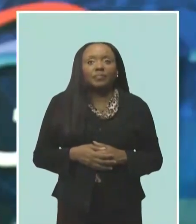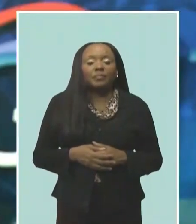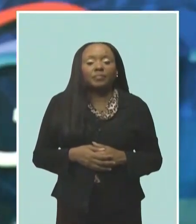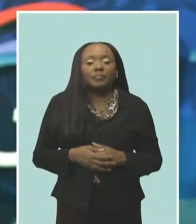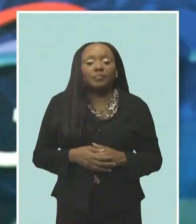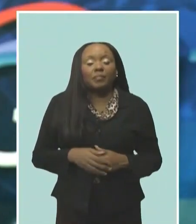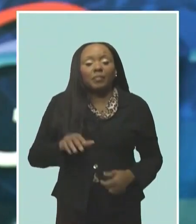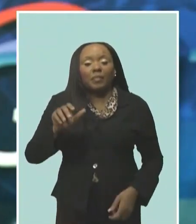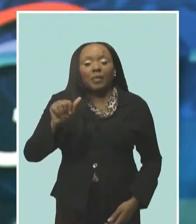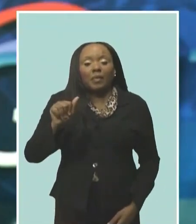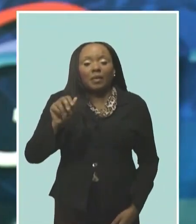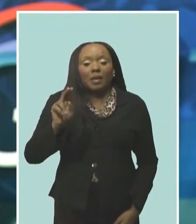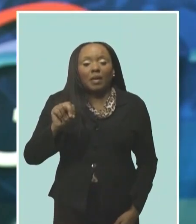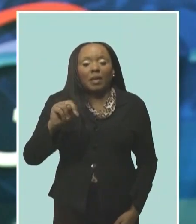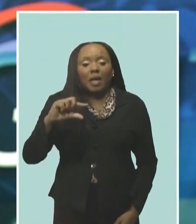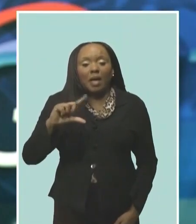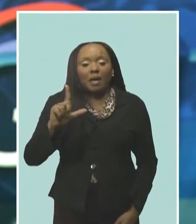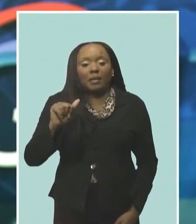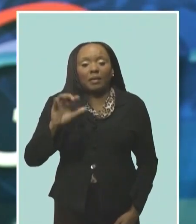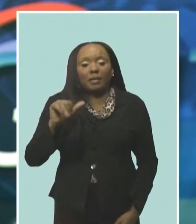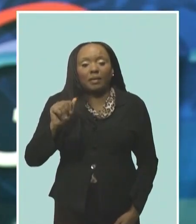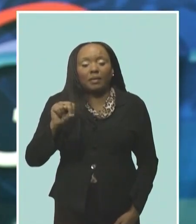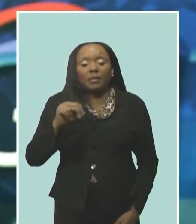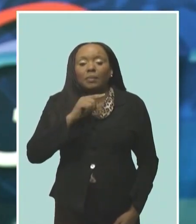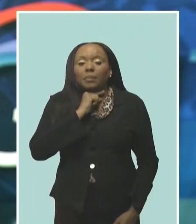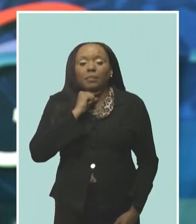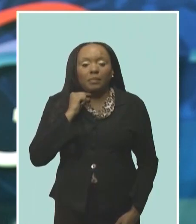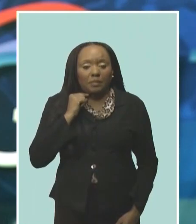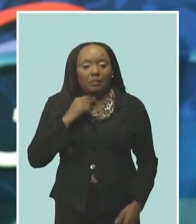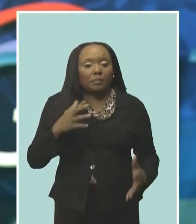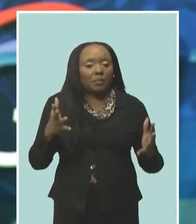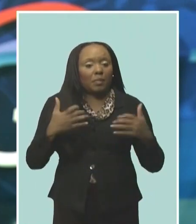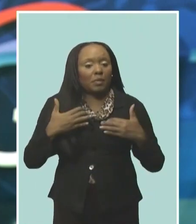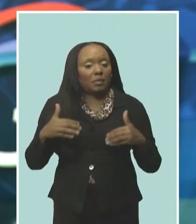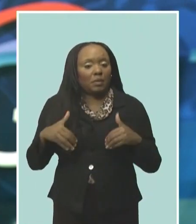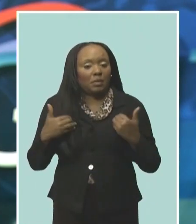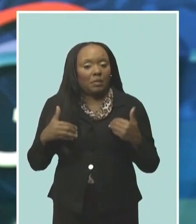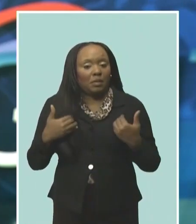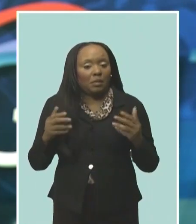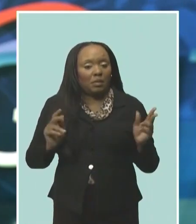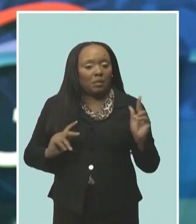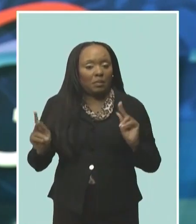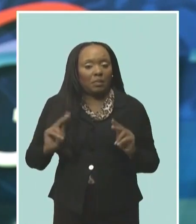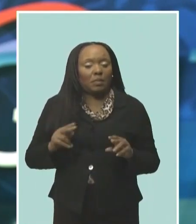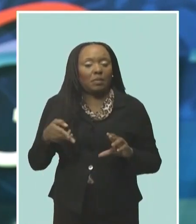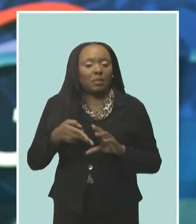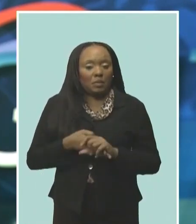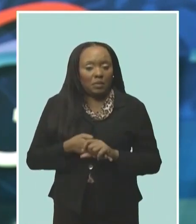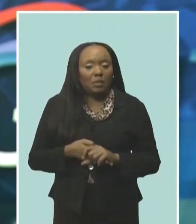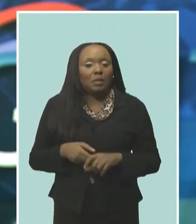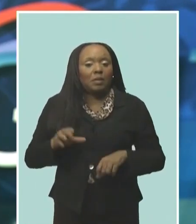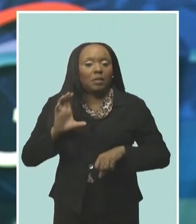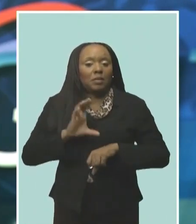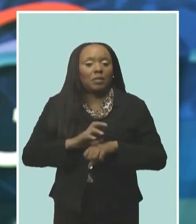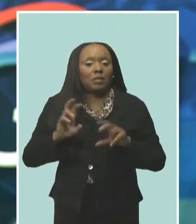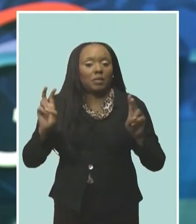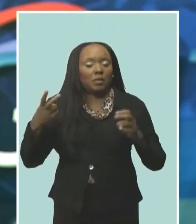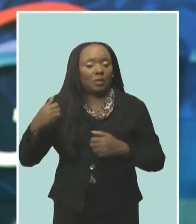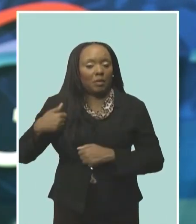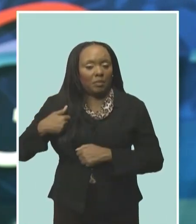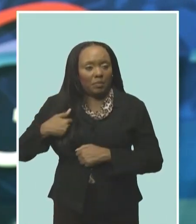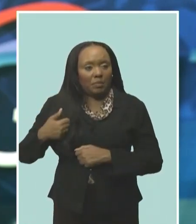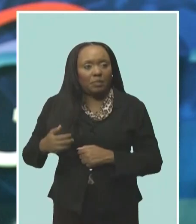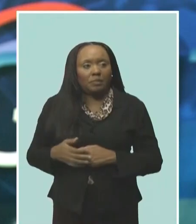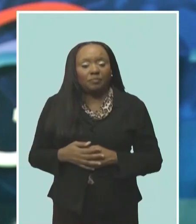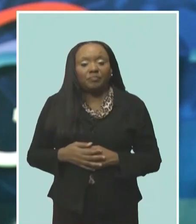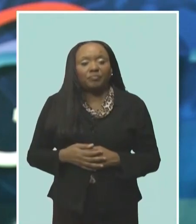The Anglican bishop, the Right Reverend Michael Maxwell, wants more young people to join the church army. He